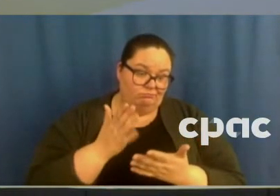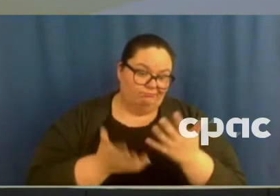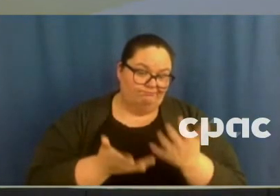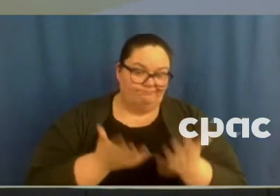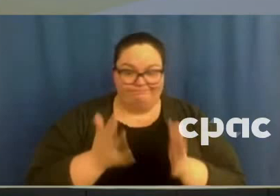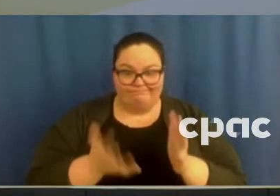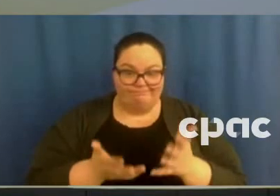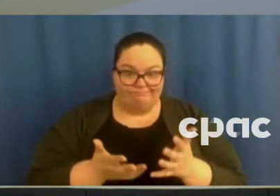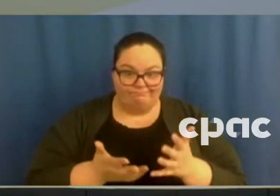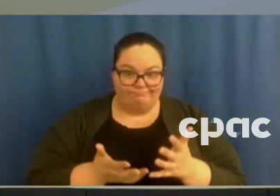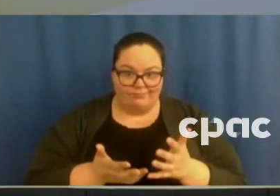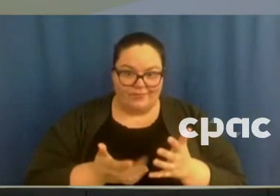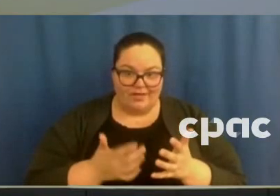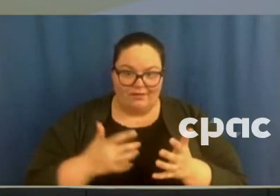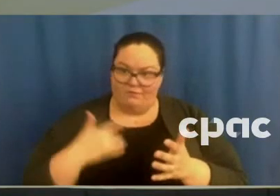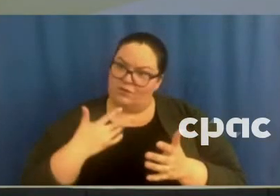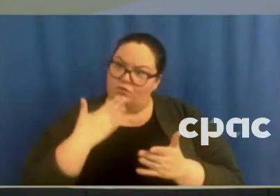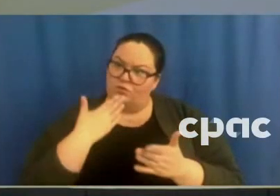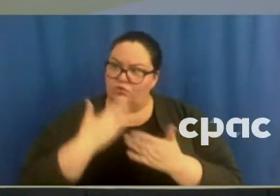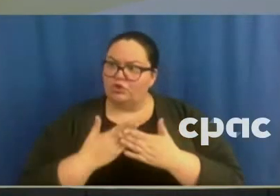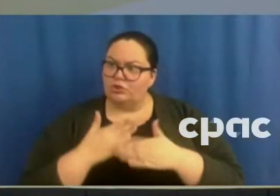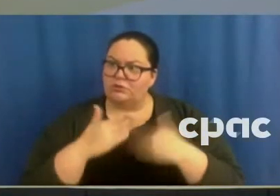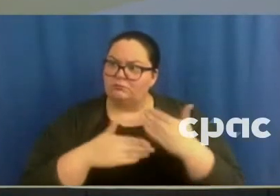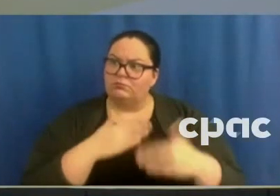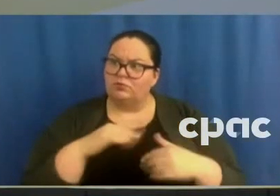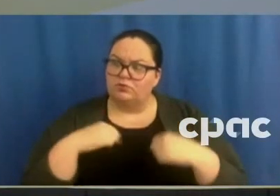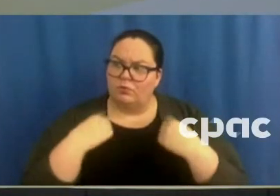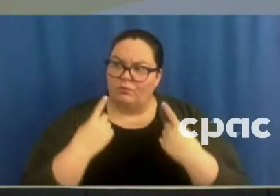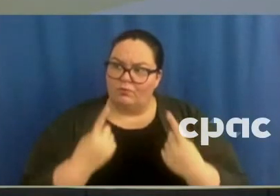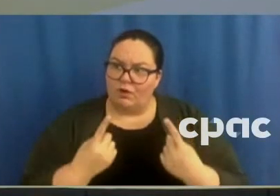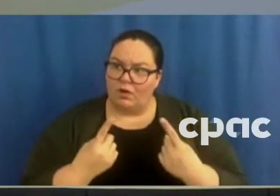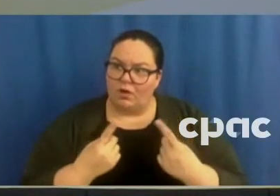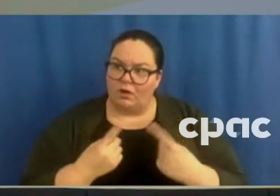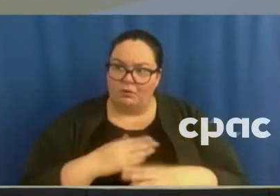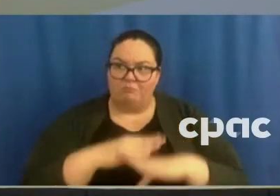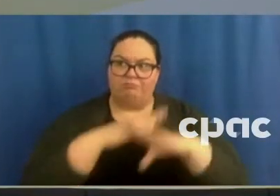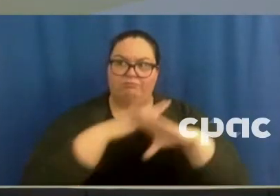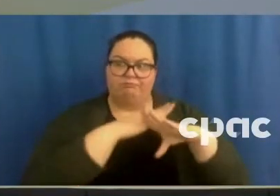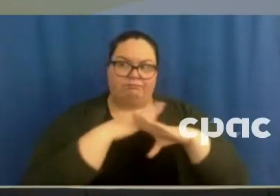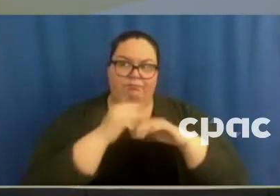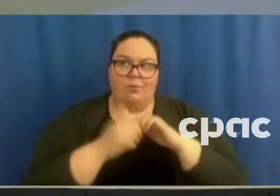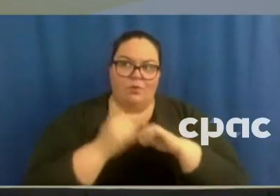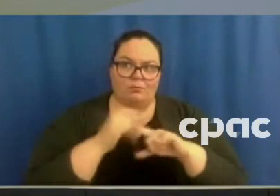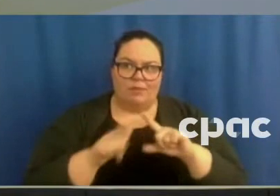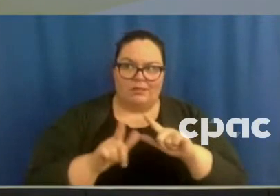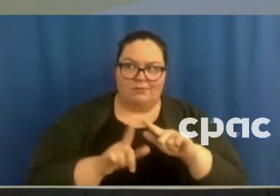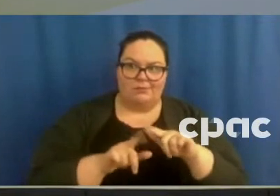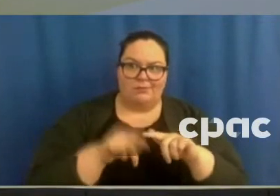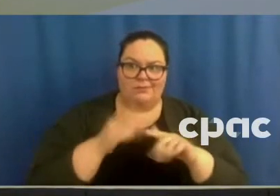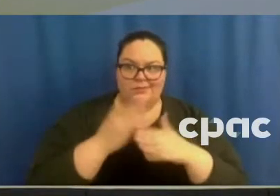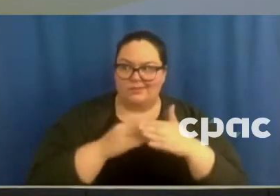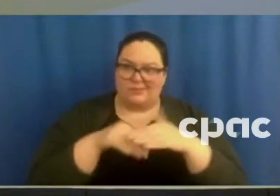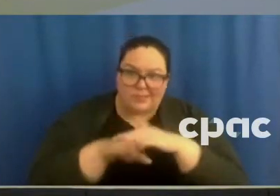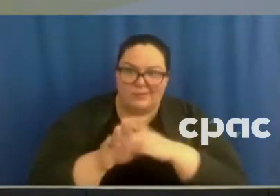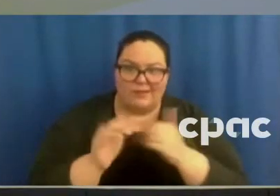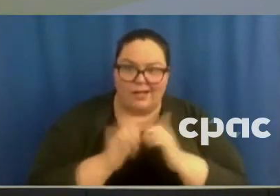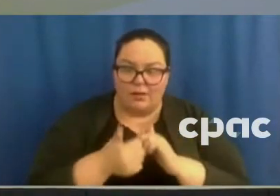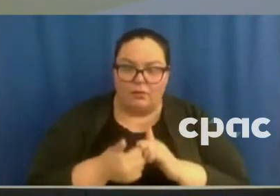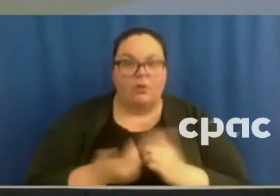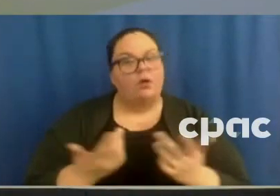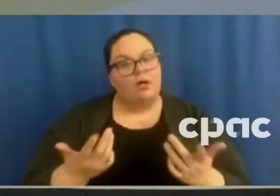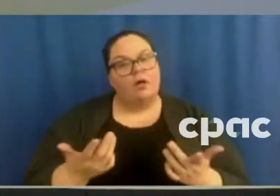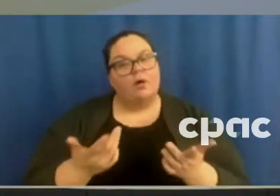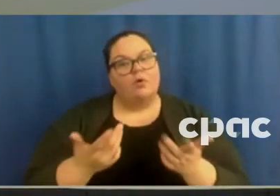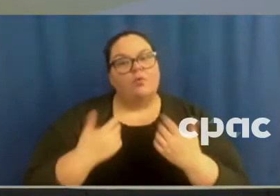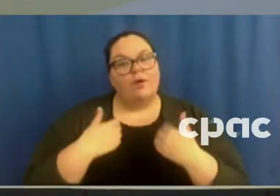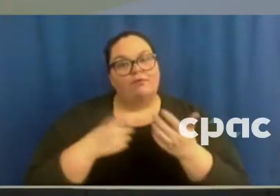what's otherwise seems like a pretty good sort of provincial firewall system? Well, I think we have essential workers coming in and out